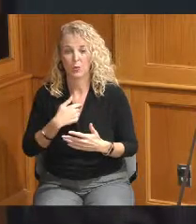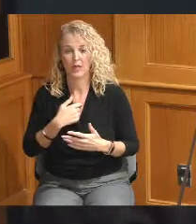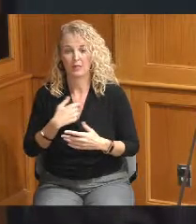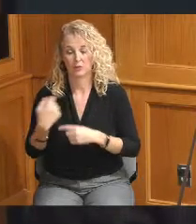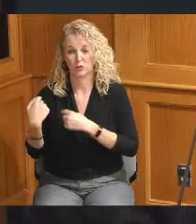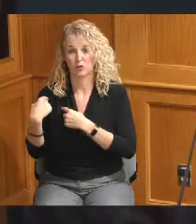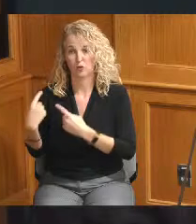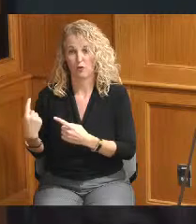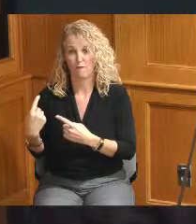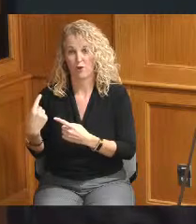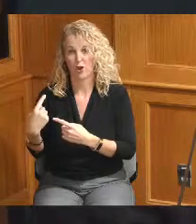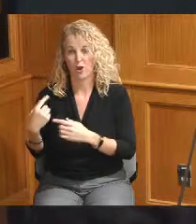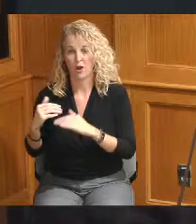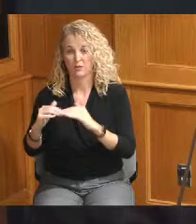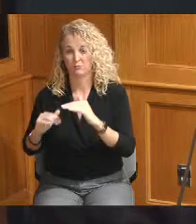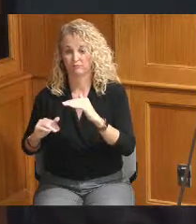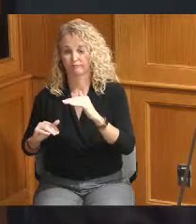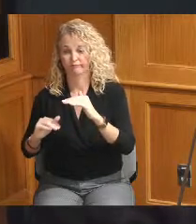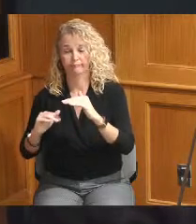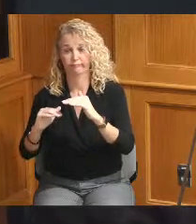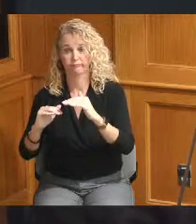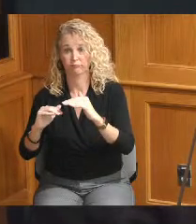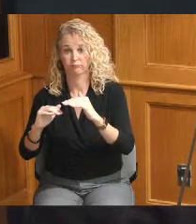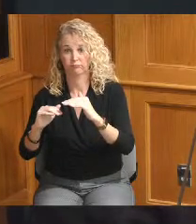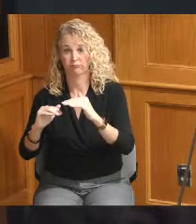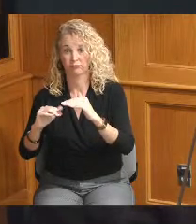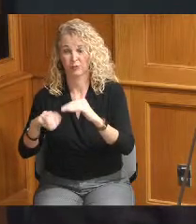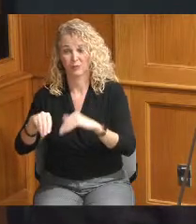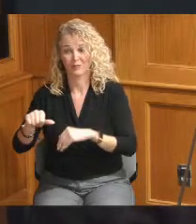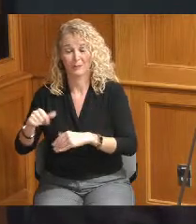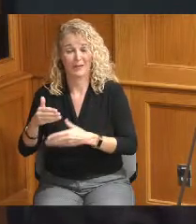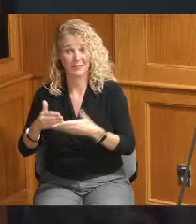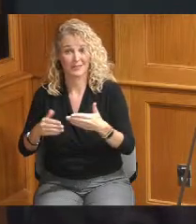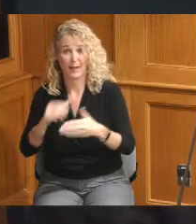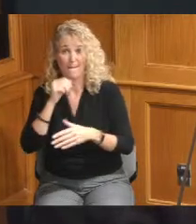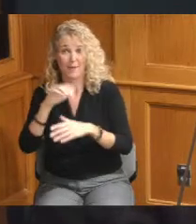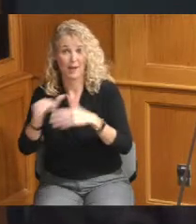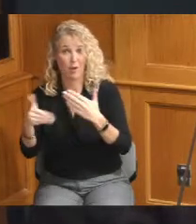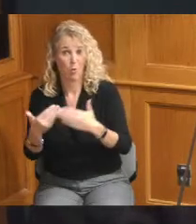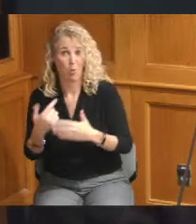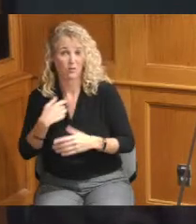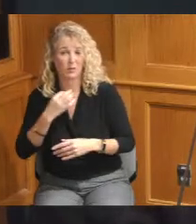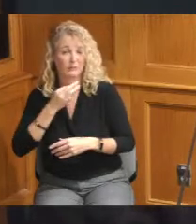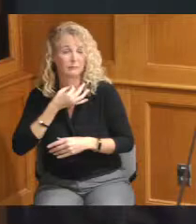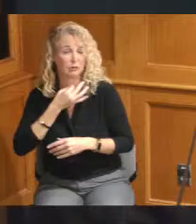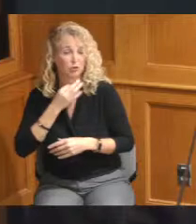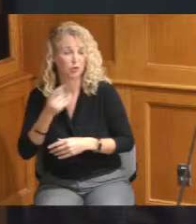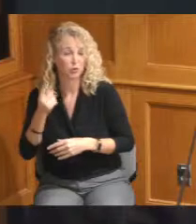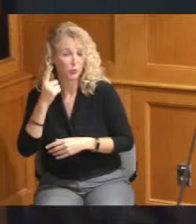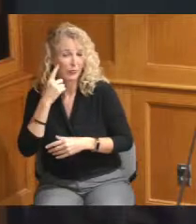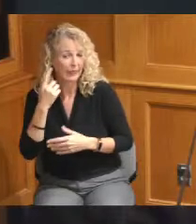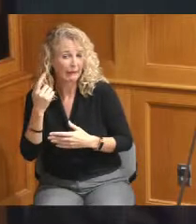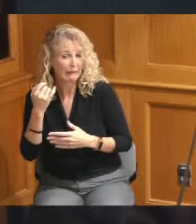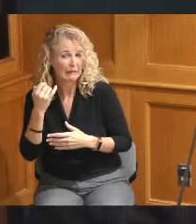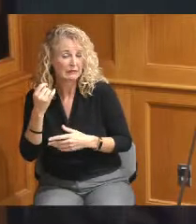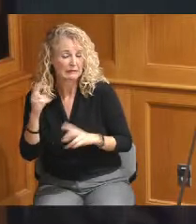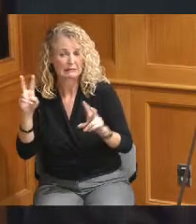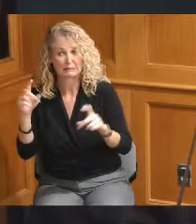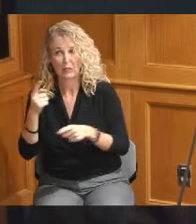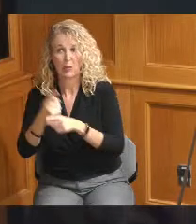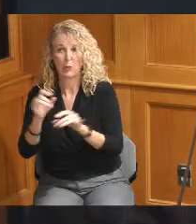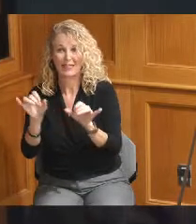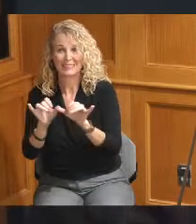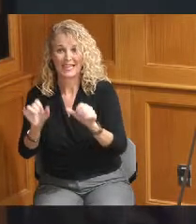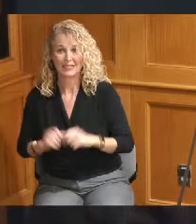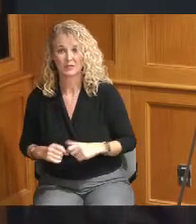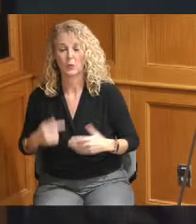underspent pretty significantly. What would be your recommendation if we were to try to right size it?